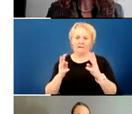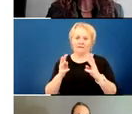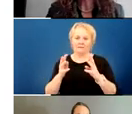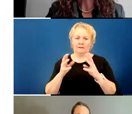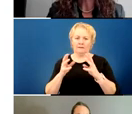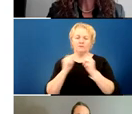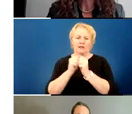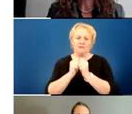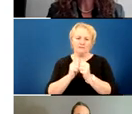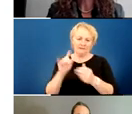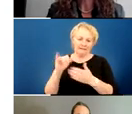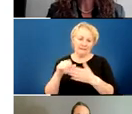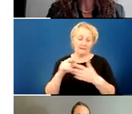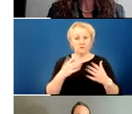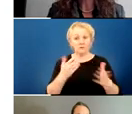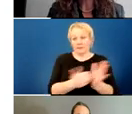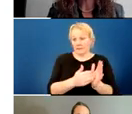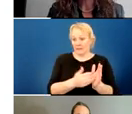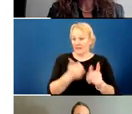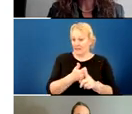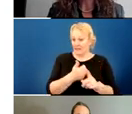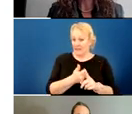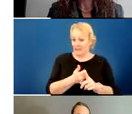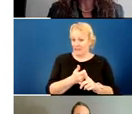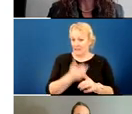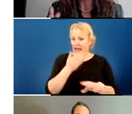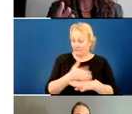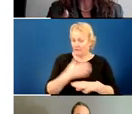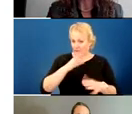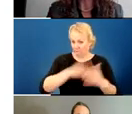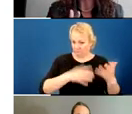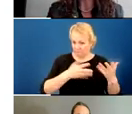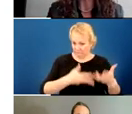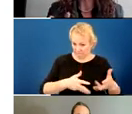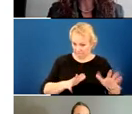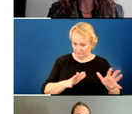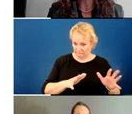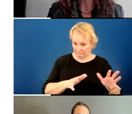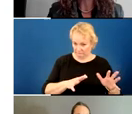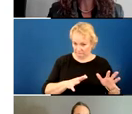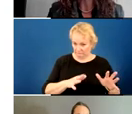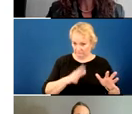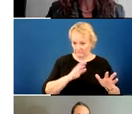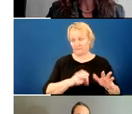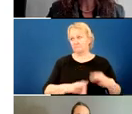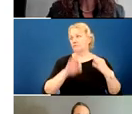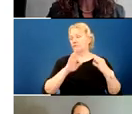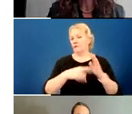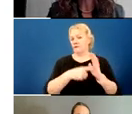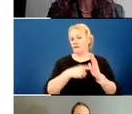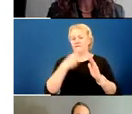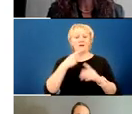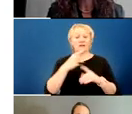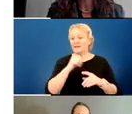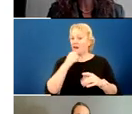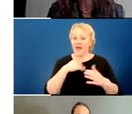And so again, you know, he's going to be able to, once they do his application he would be kind of that prime example of he didn't have